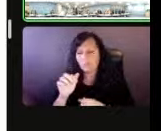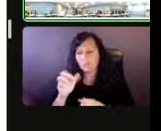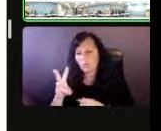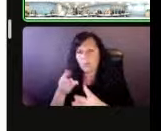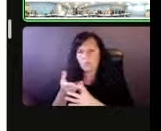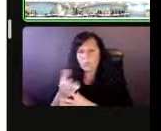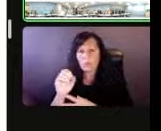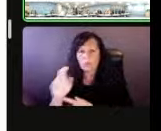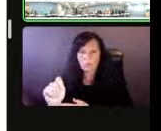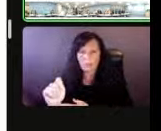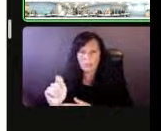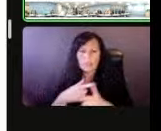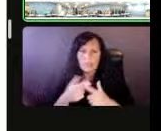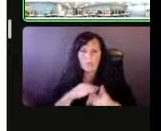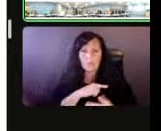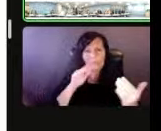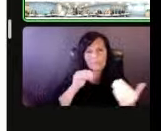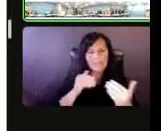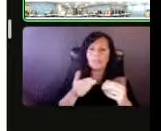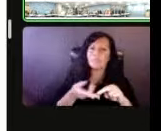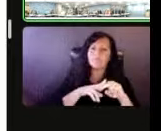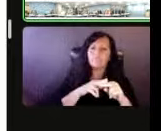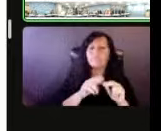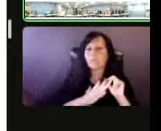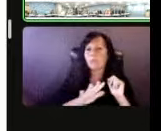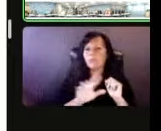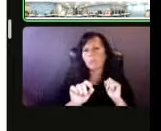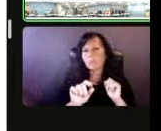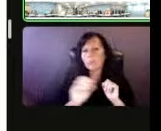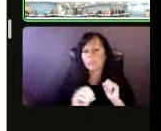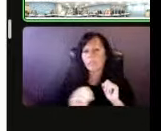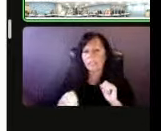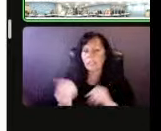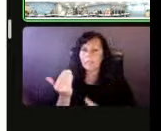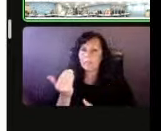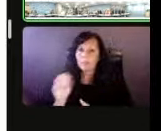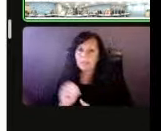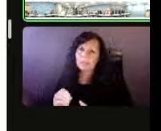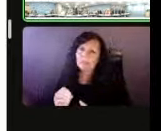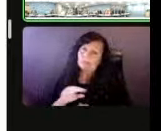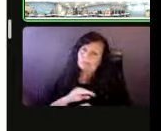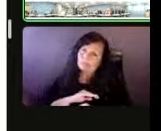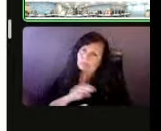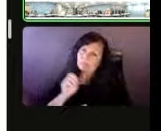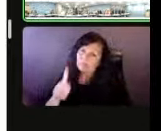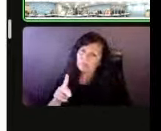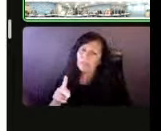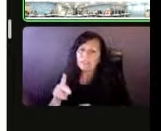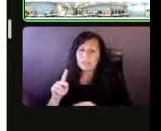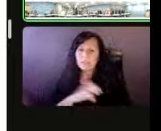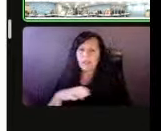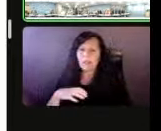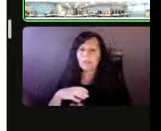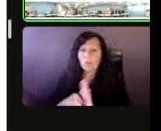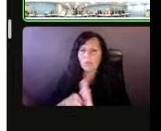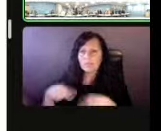asking for something more like 20%, but 15% is okay. It's been the council policy since